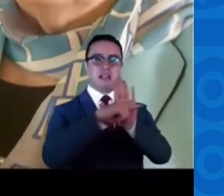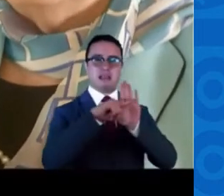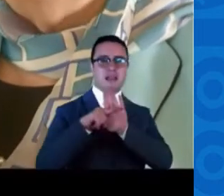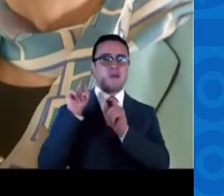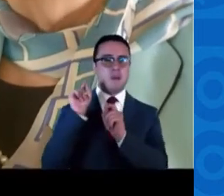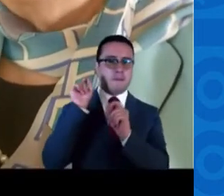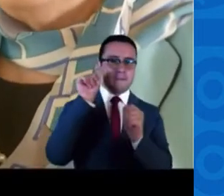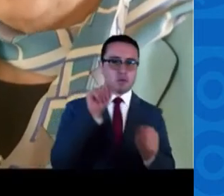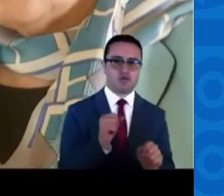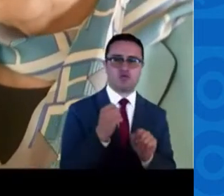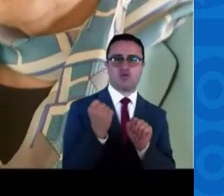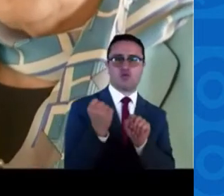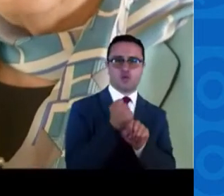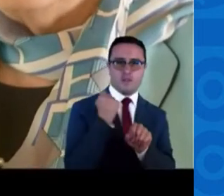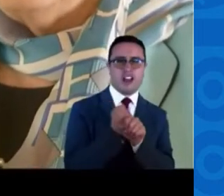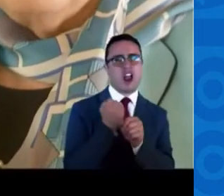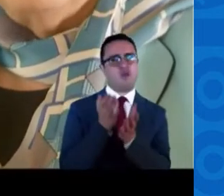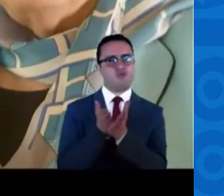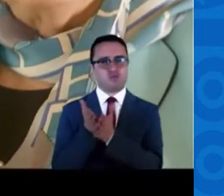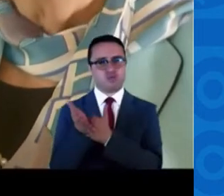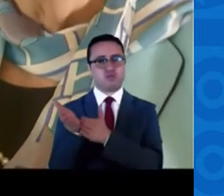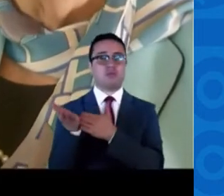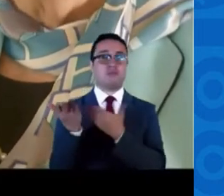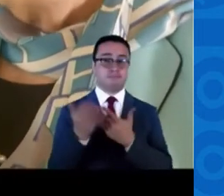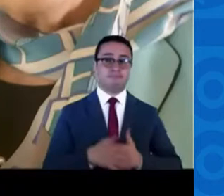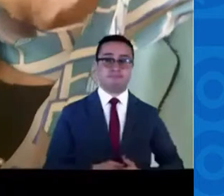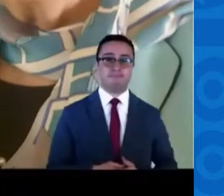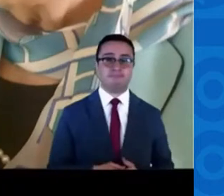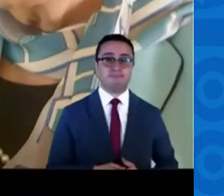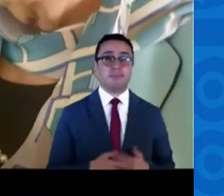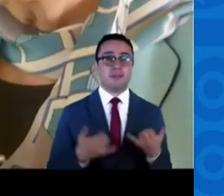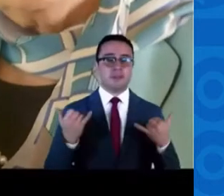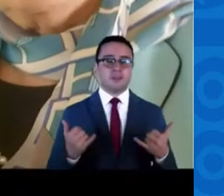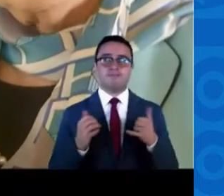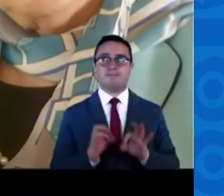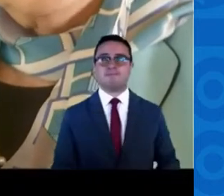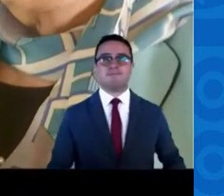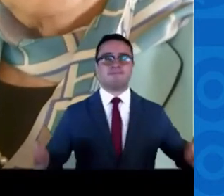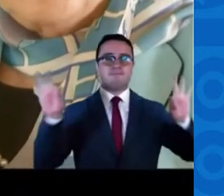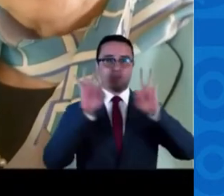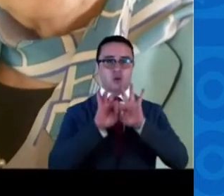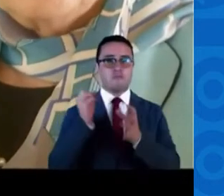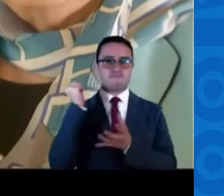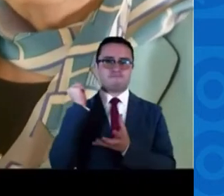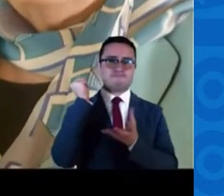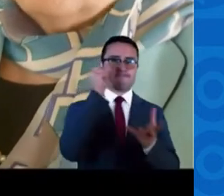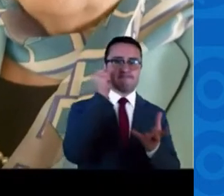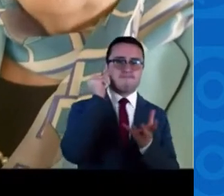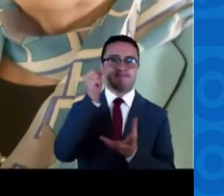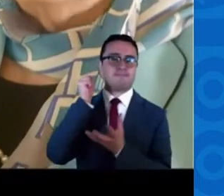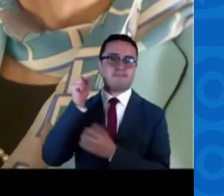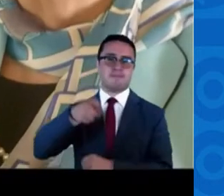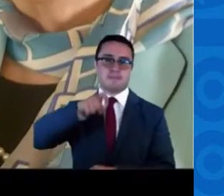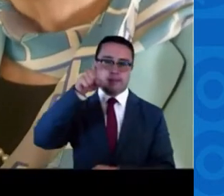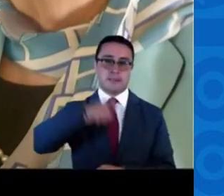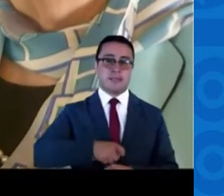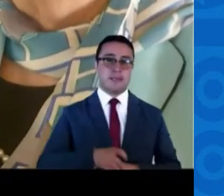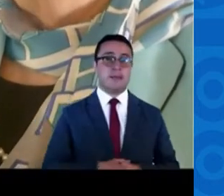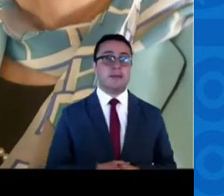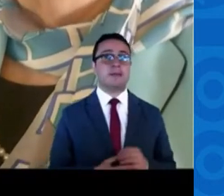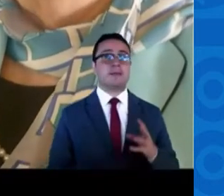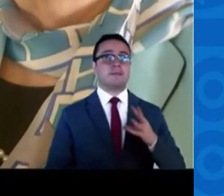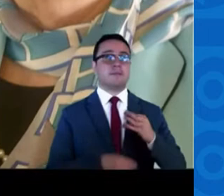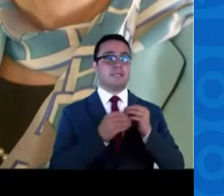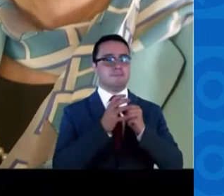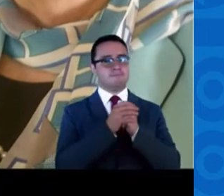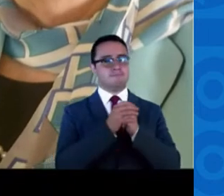fiscal adjustments that could have negative effects on investments, employment, and sustainability at a moment where